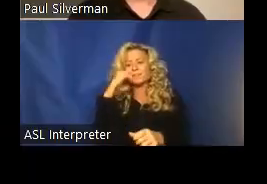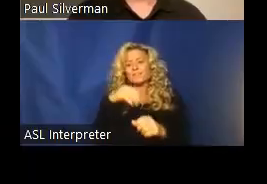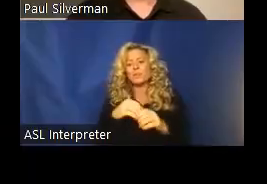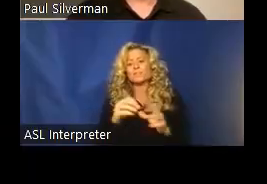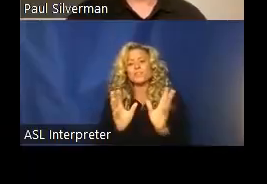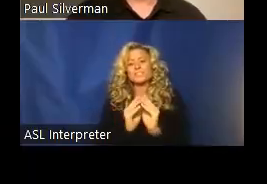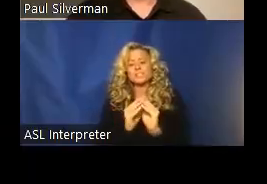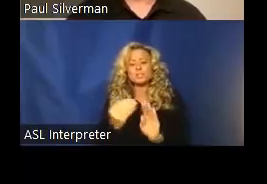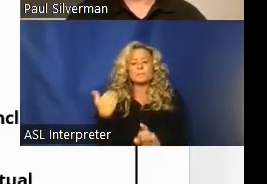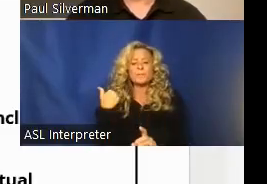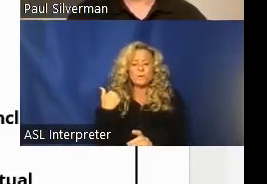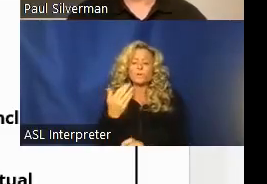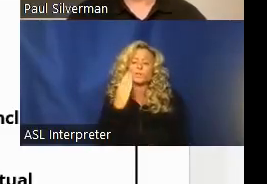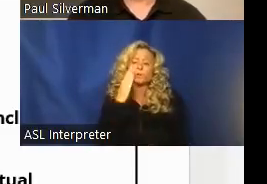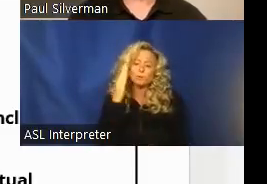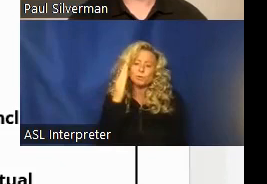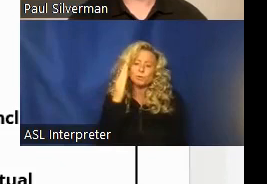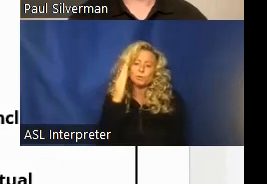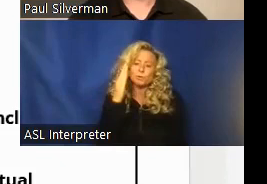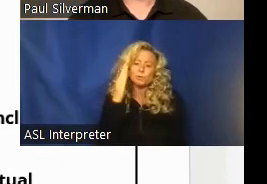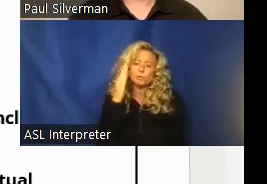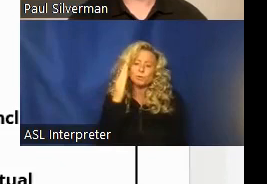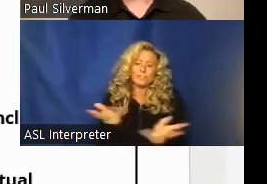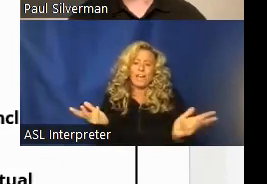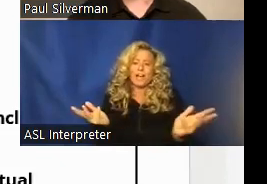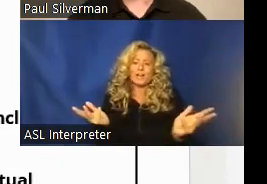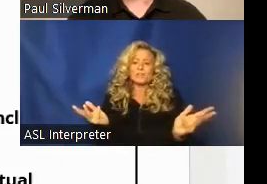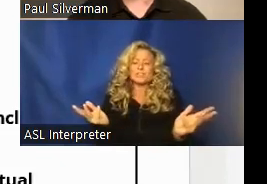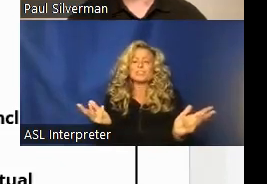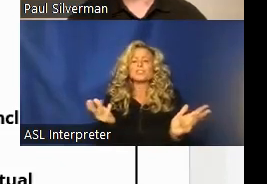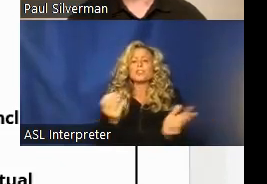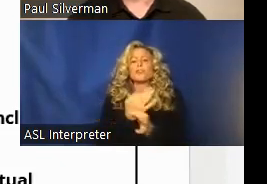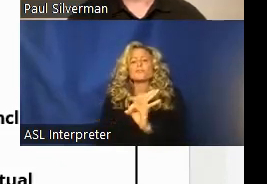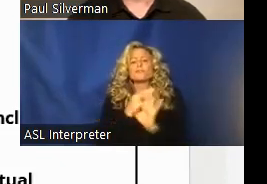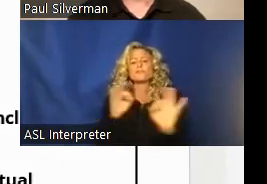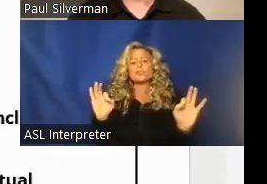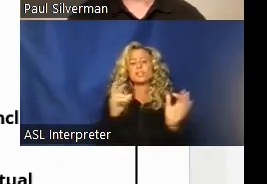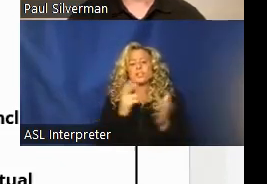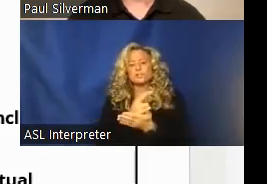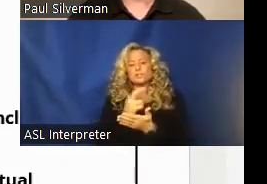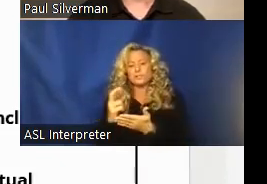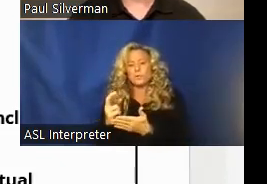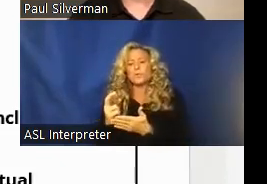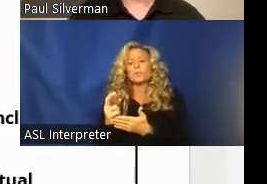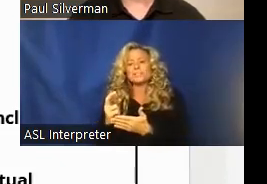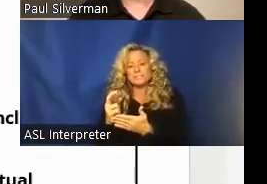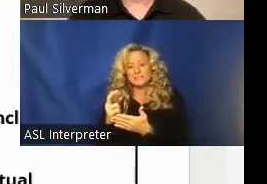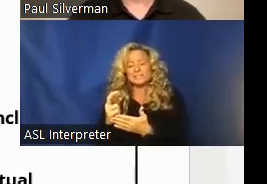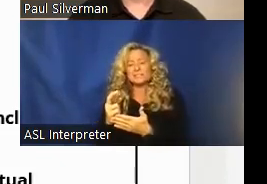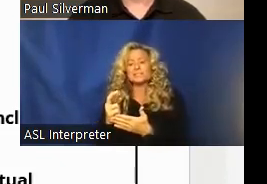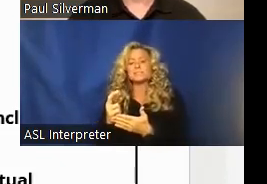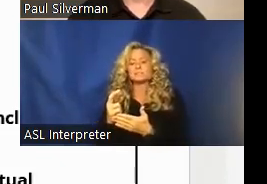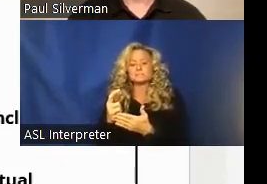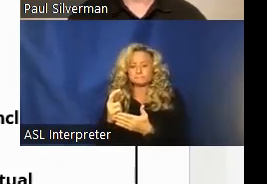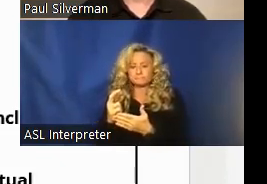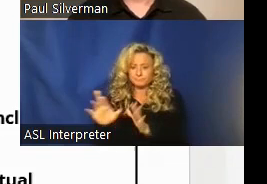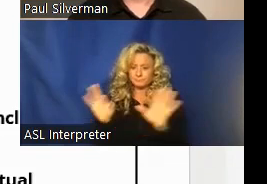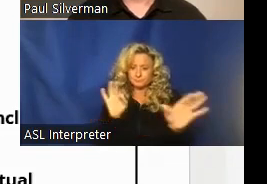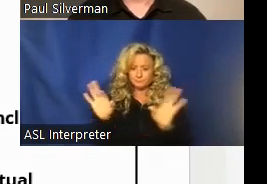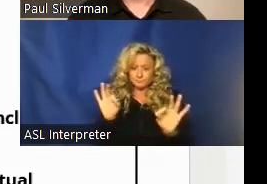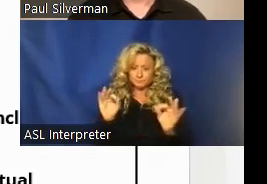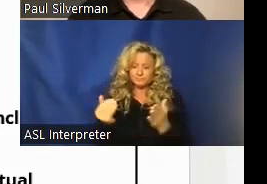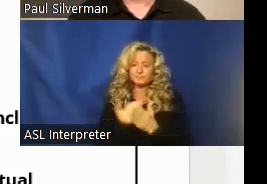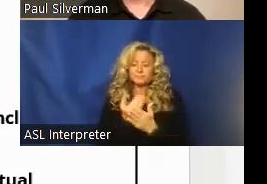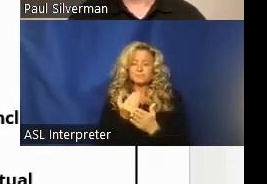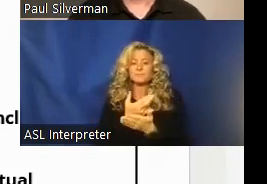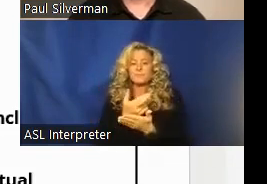you know that we like to give out free resources. And we've had a selection of new resources